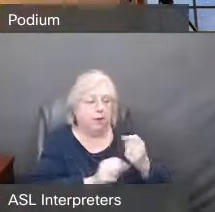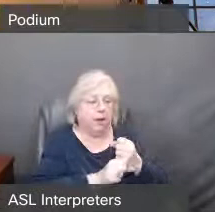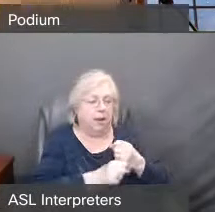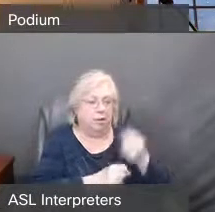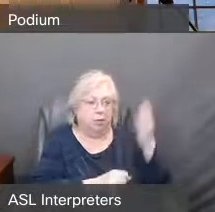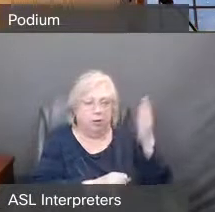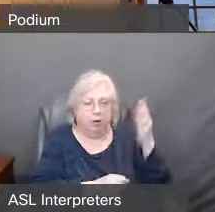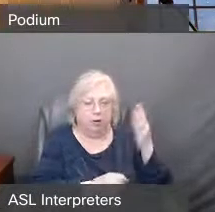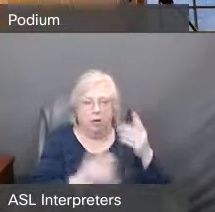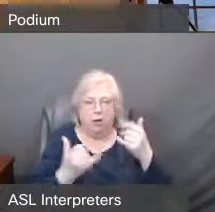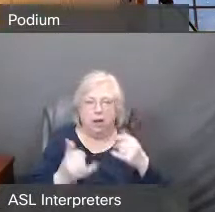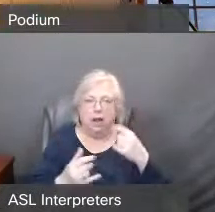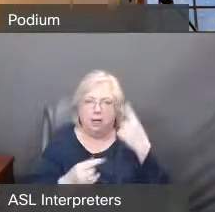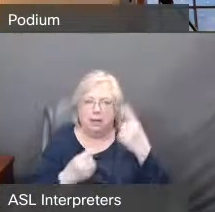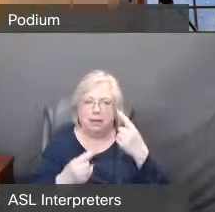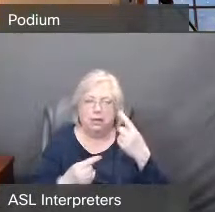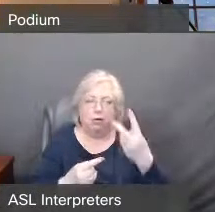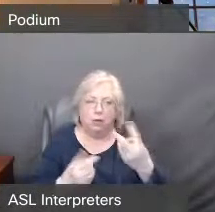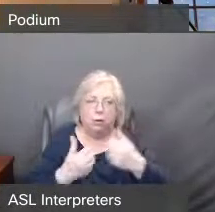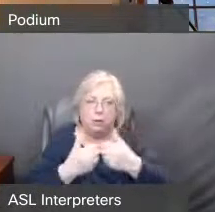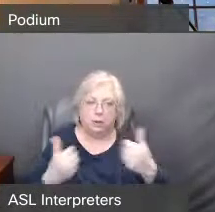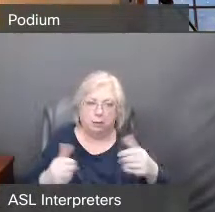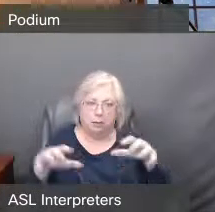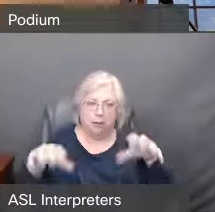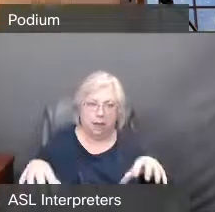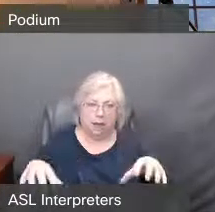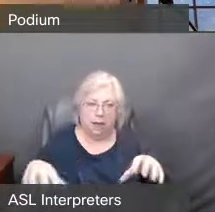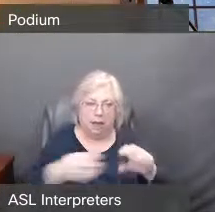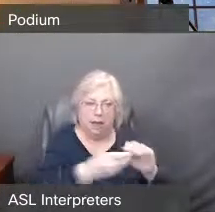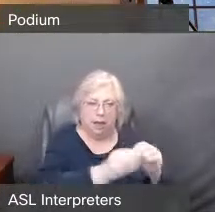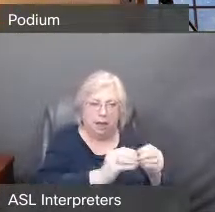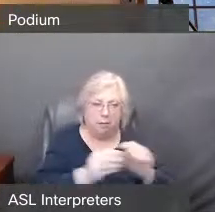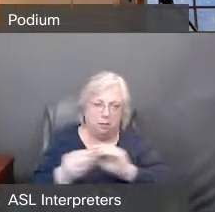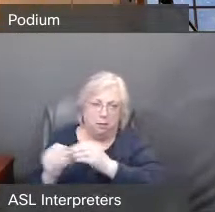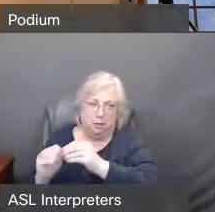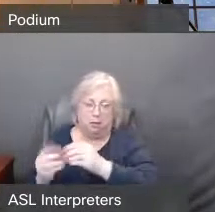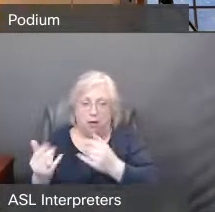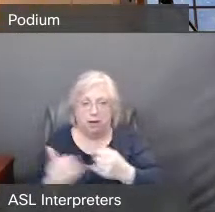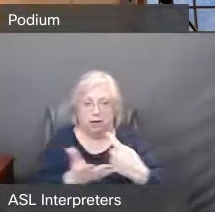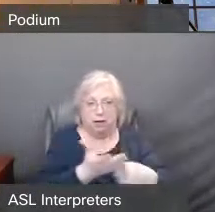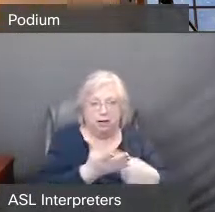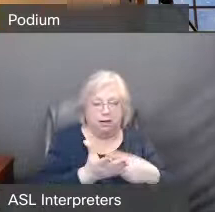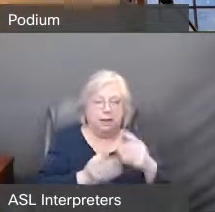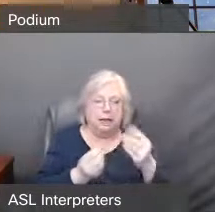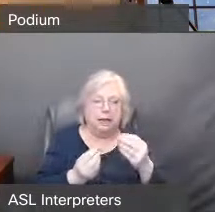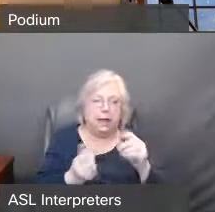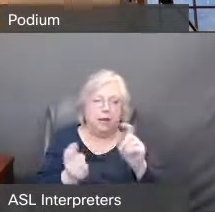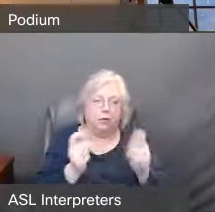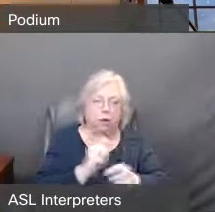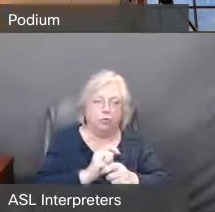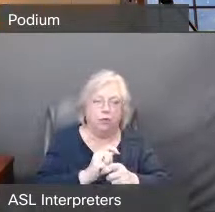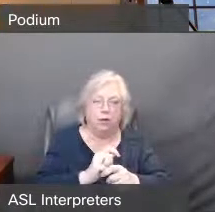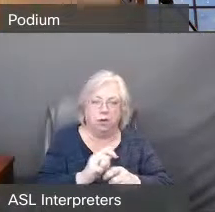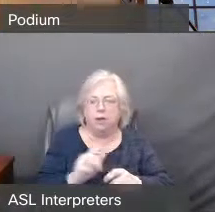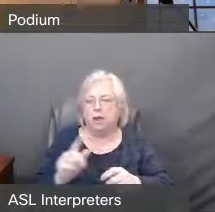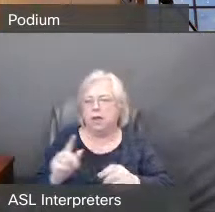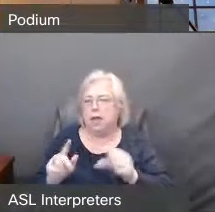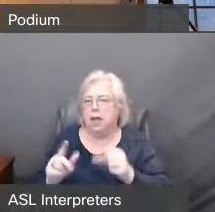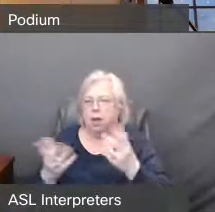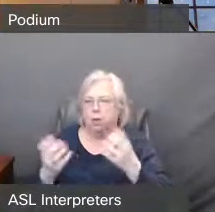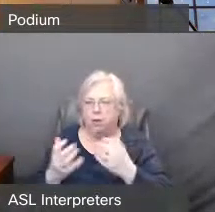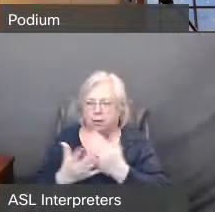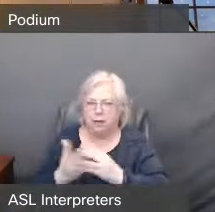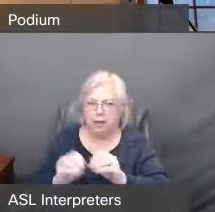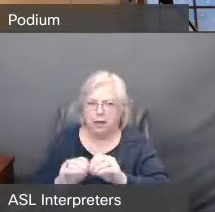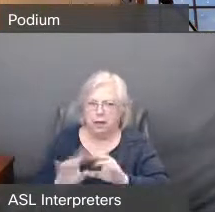now considered two separate items. The land alteration is before you. Yes, yeah, I just want to get some clarification on that. I think